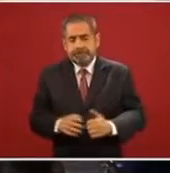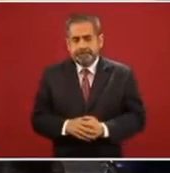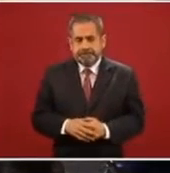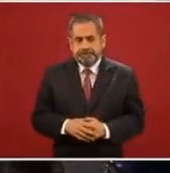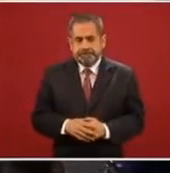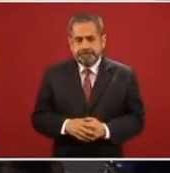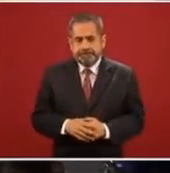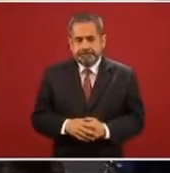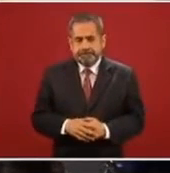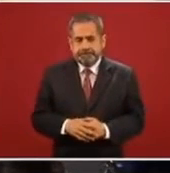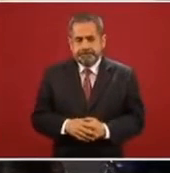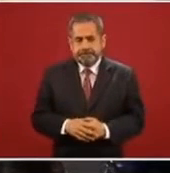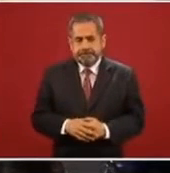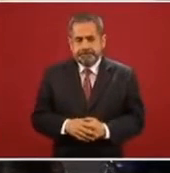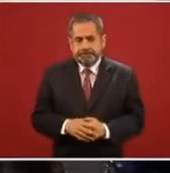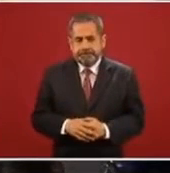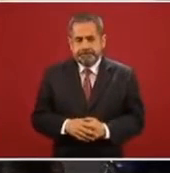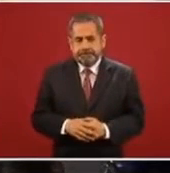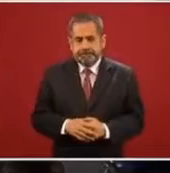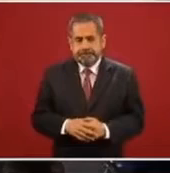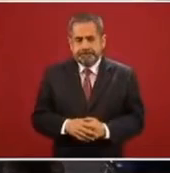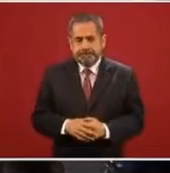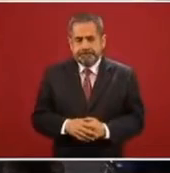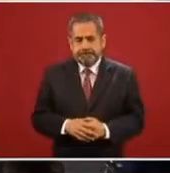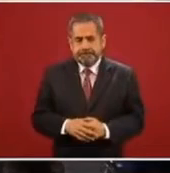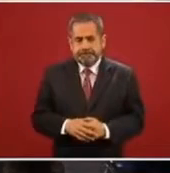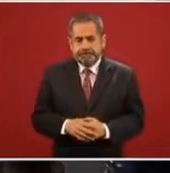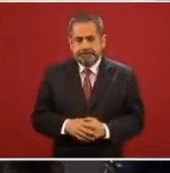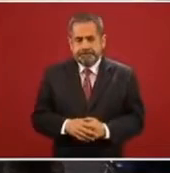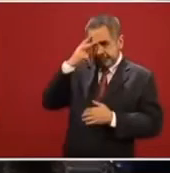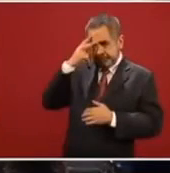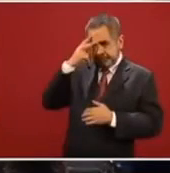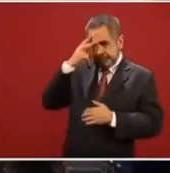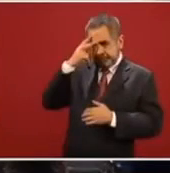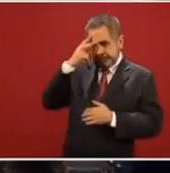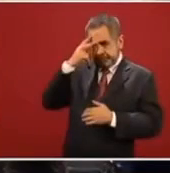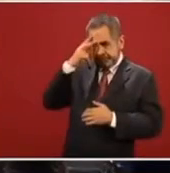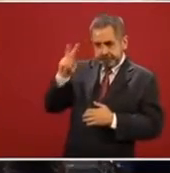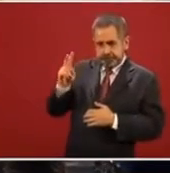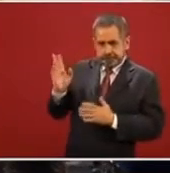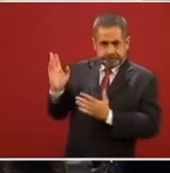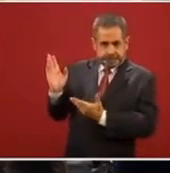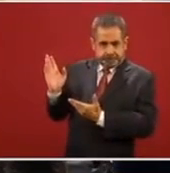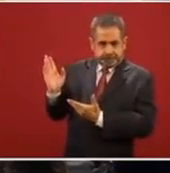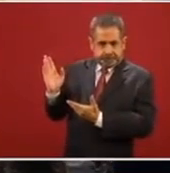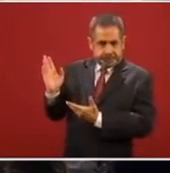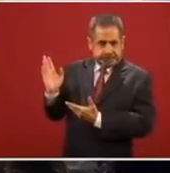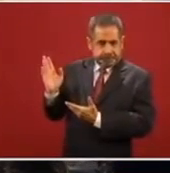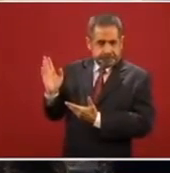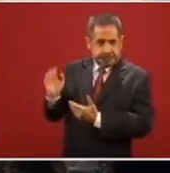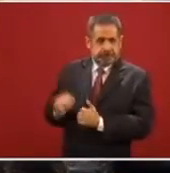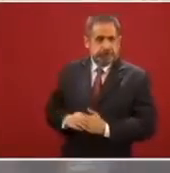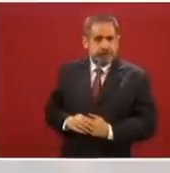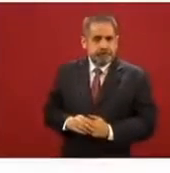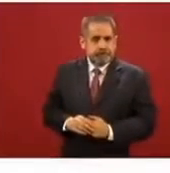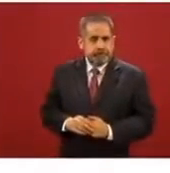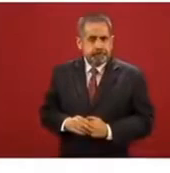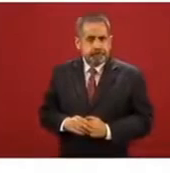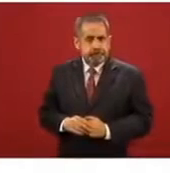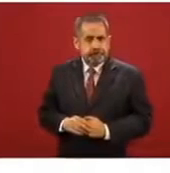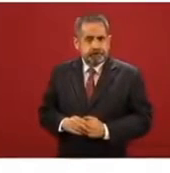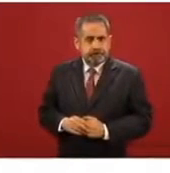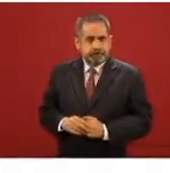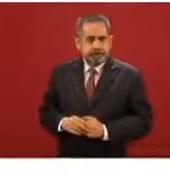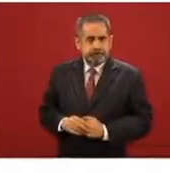México, And the following is the map of Mexico, donde vemos que hasta el momento tenemos 82